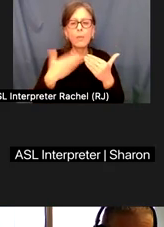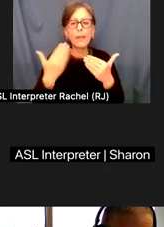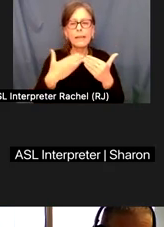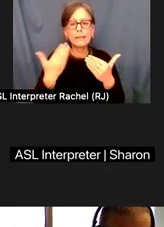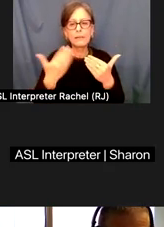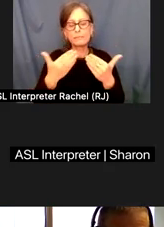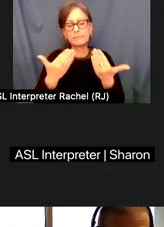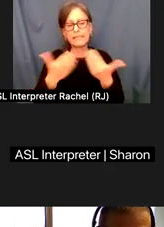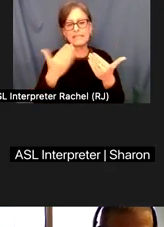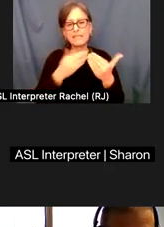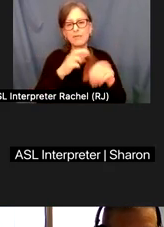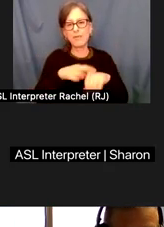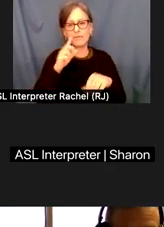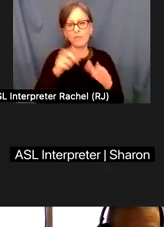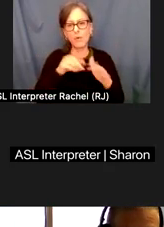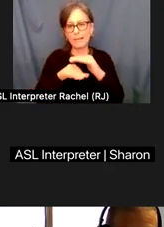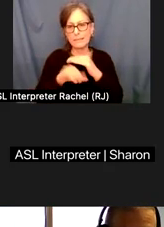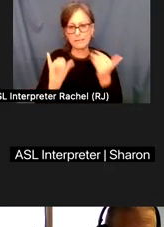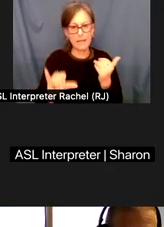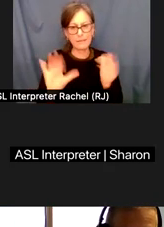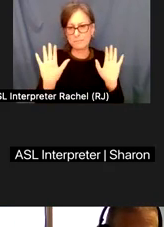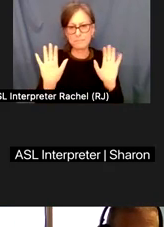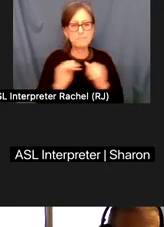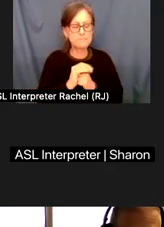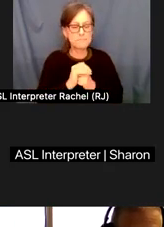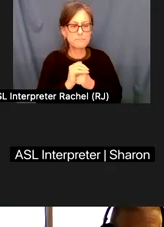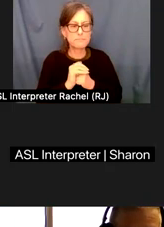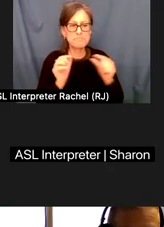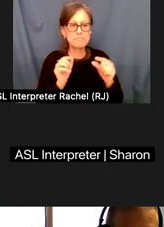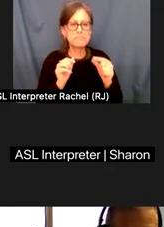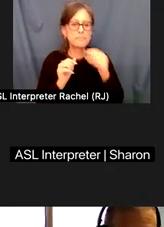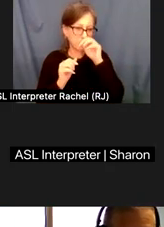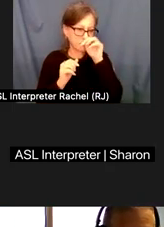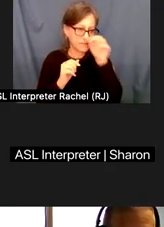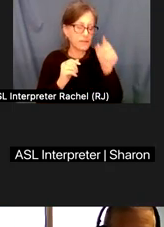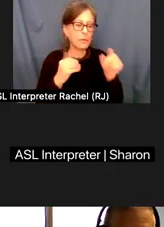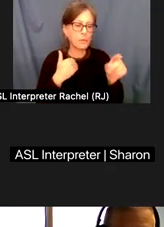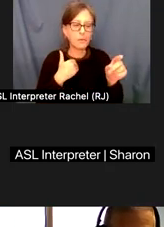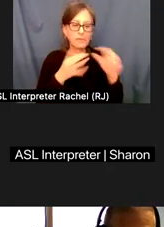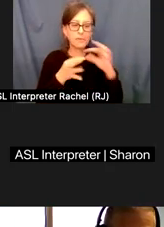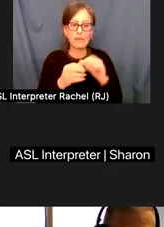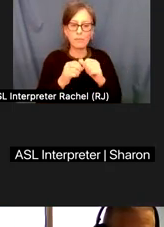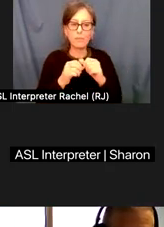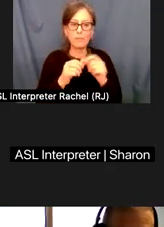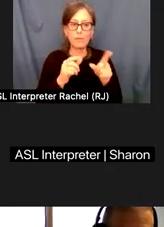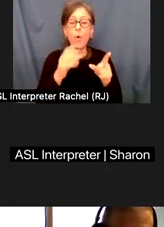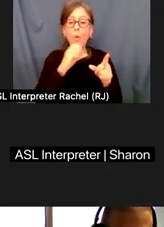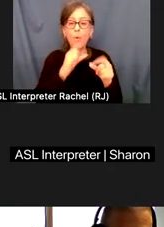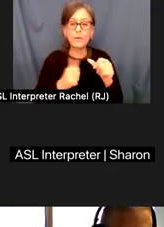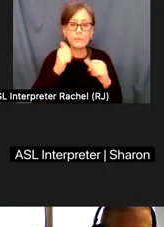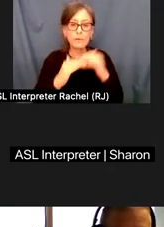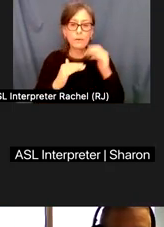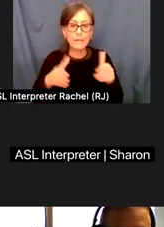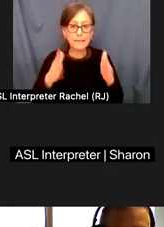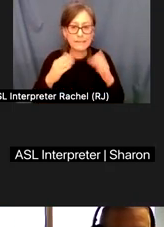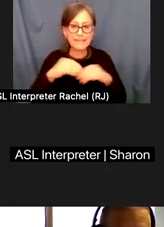can access. Next slide. We'll go into this too in the kit coming up here. Buildings, older buildings